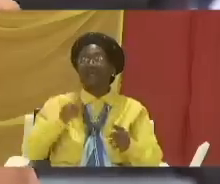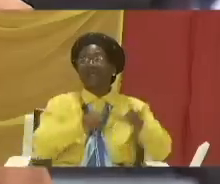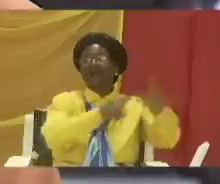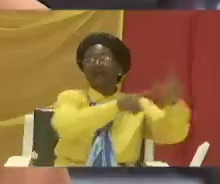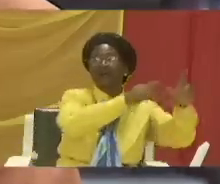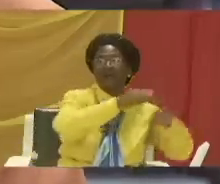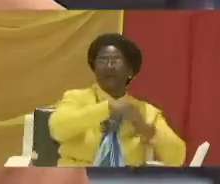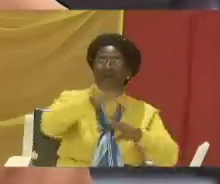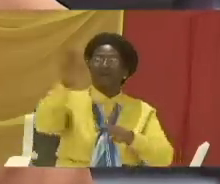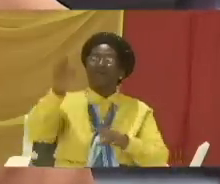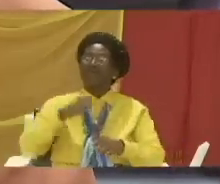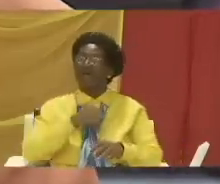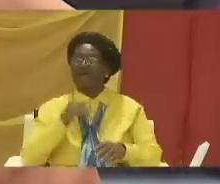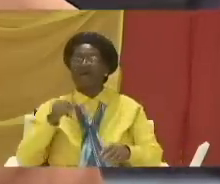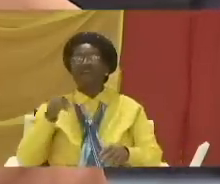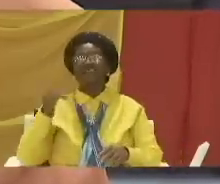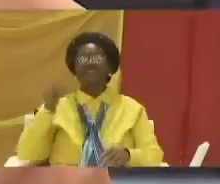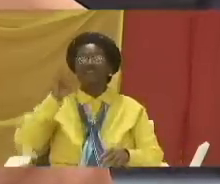Joshua said,